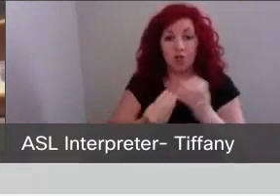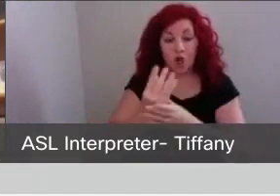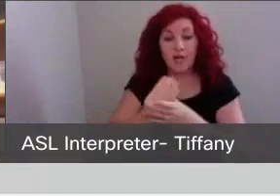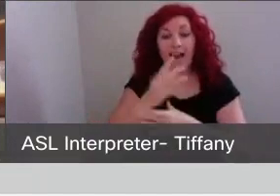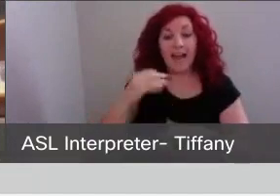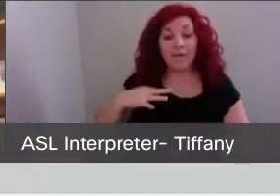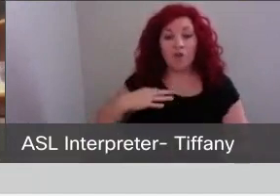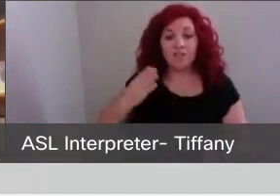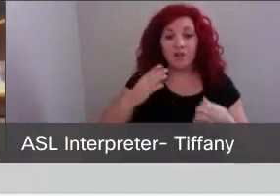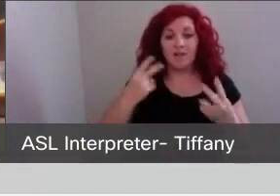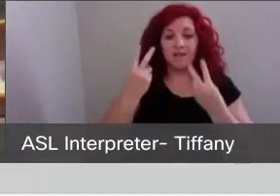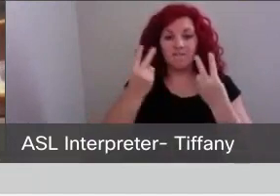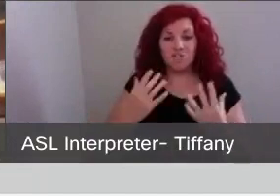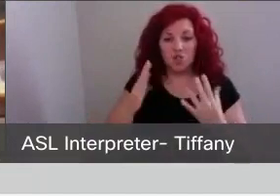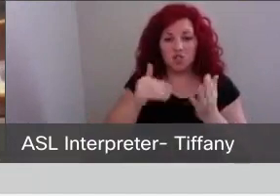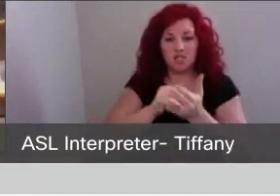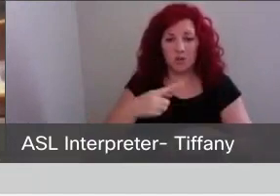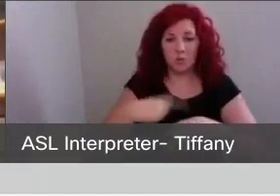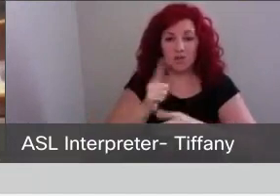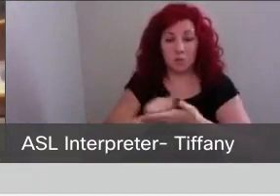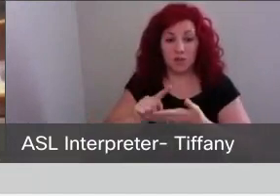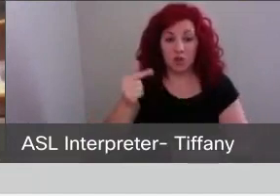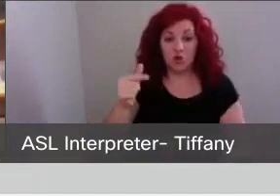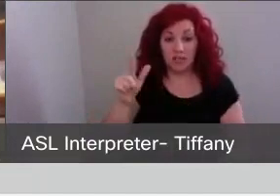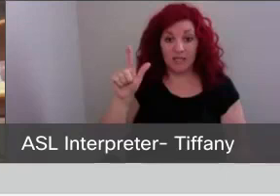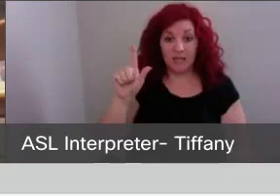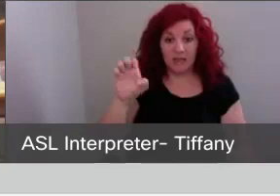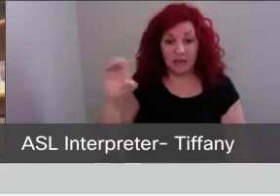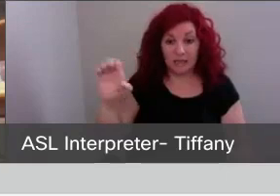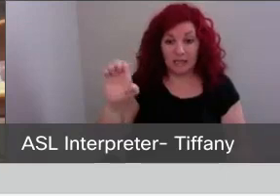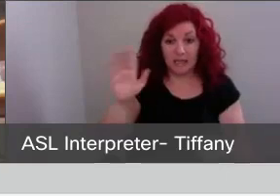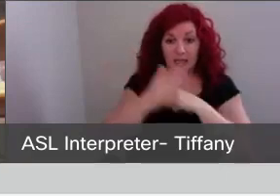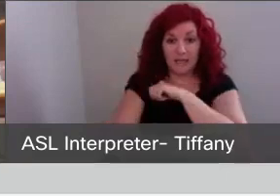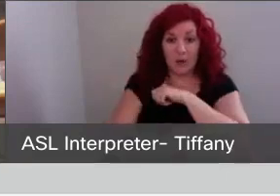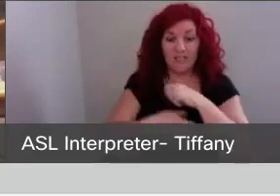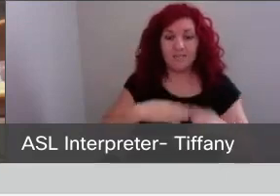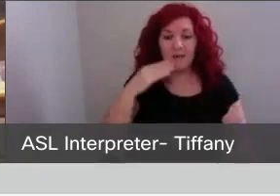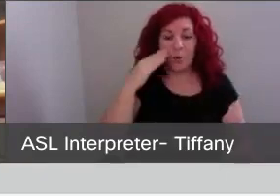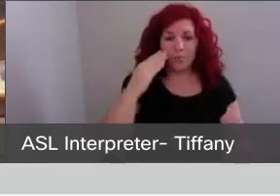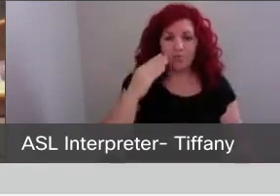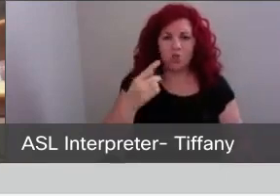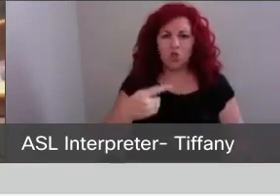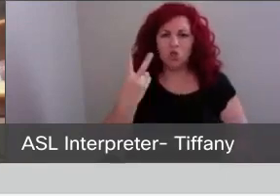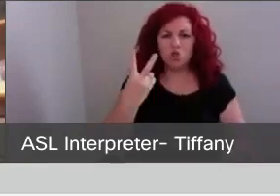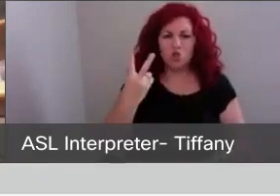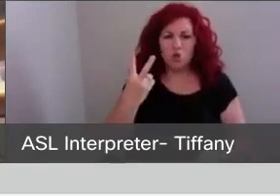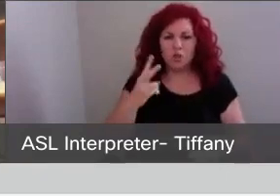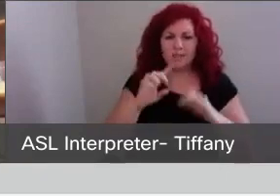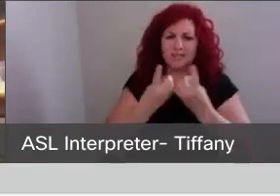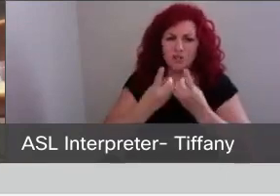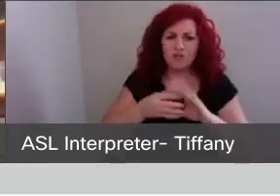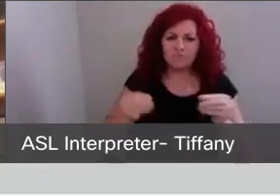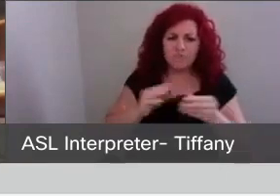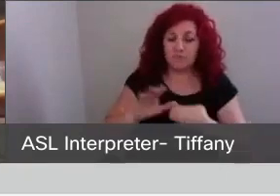a week. Greenlee County is my home. I want to talk about a tale of two districts, our U.S. Congressional